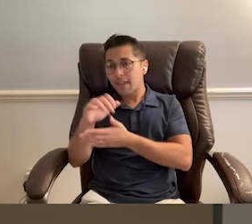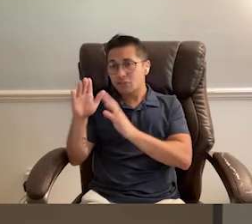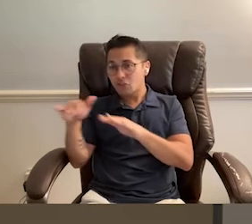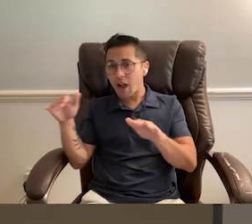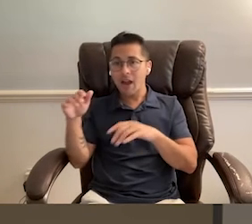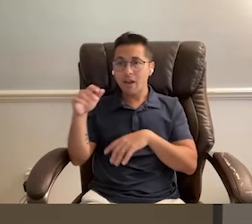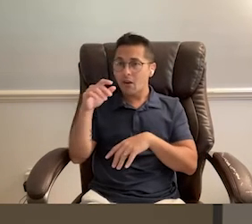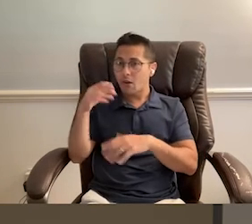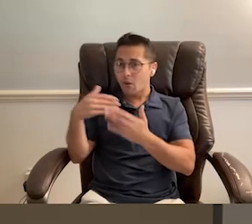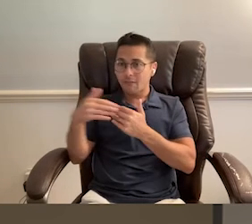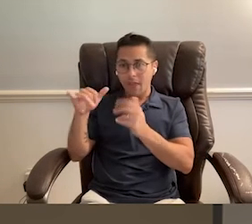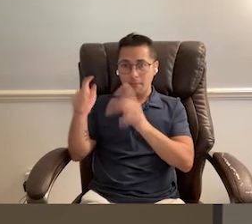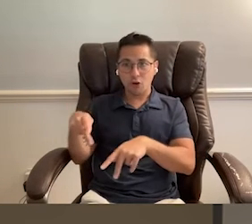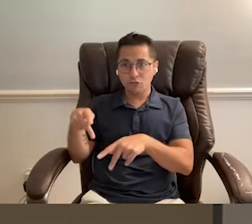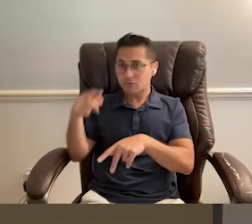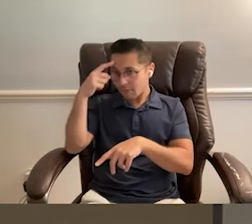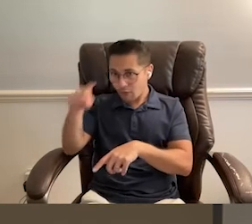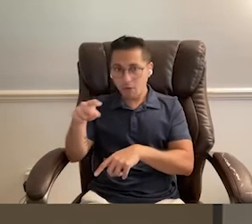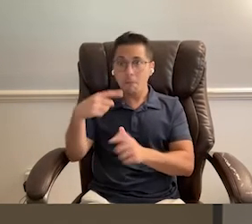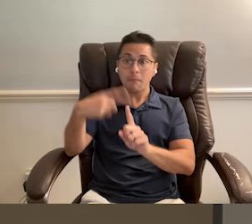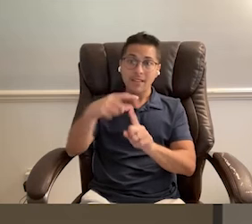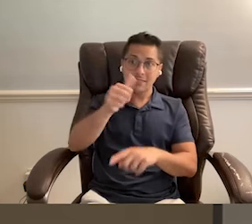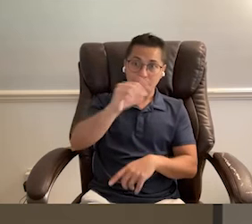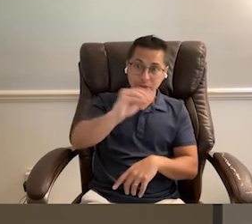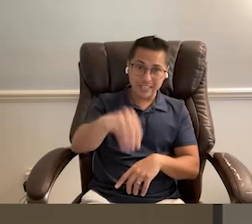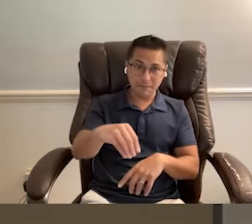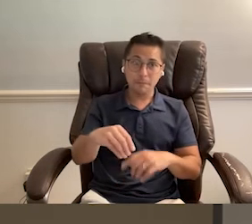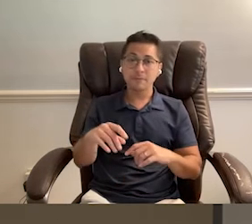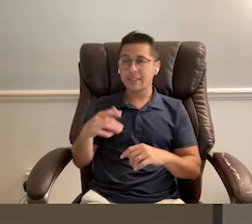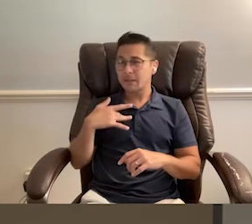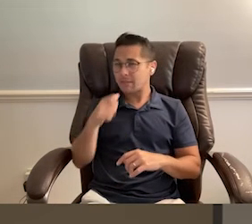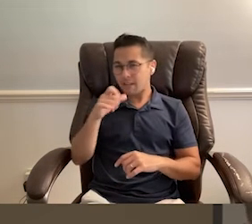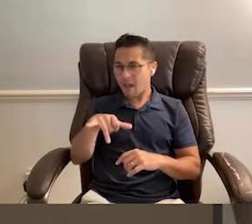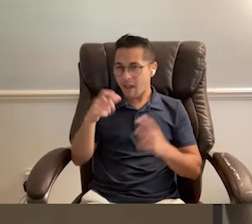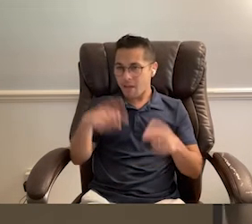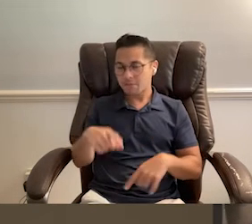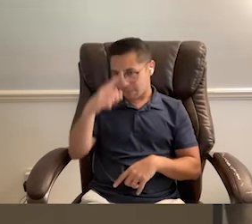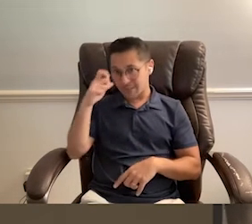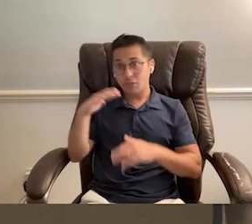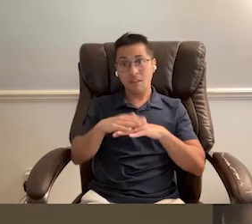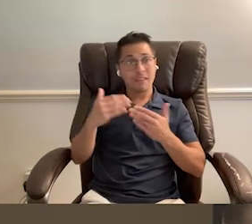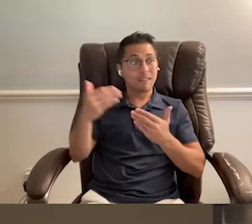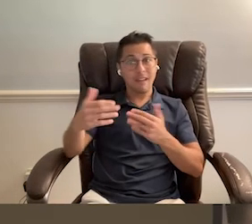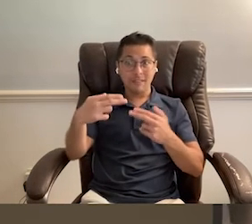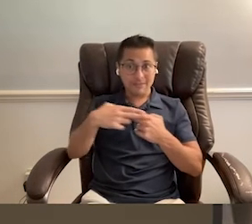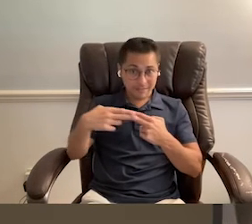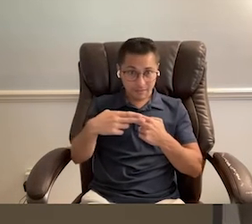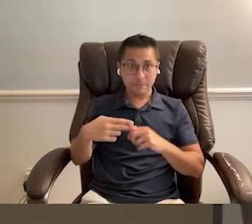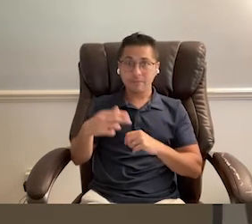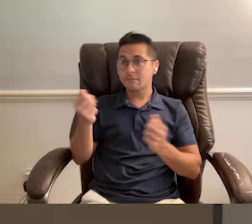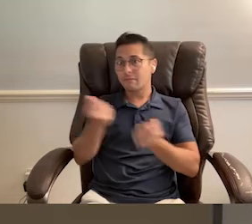10% penalty. But usually that doesn't come in because, as you see on this next slide, everything's a qualified